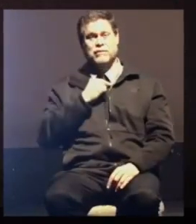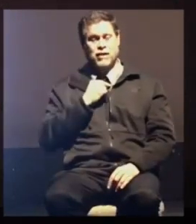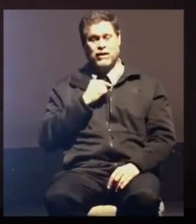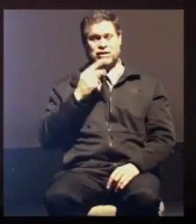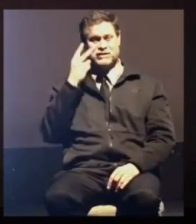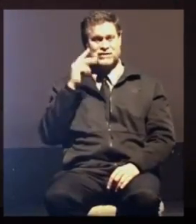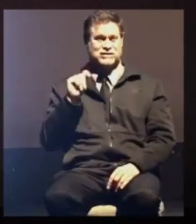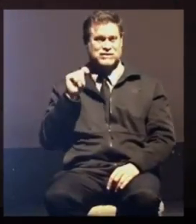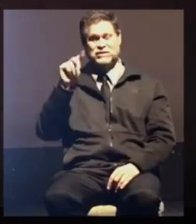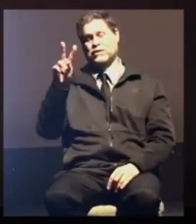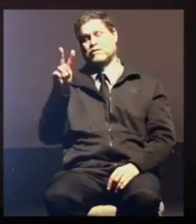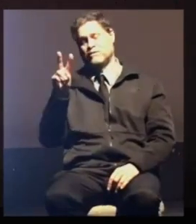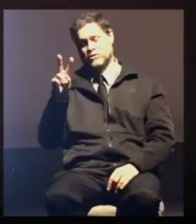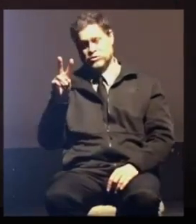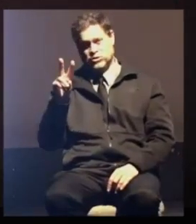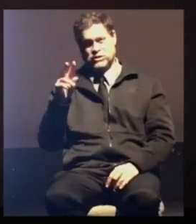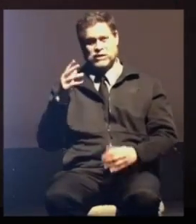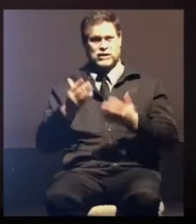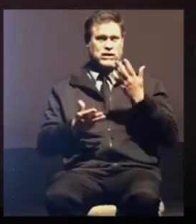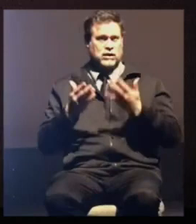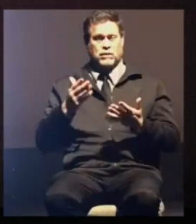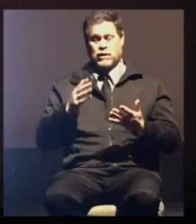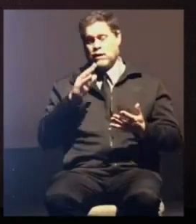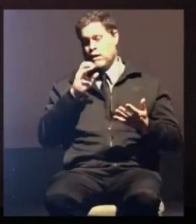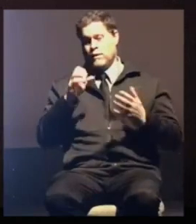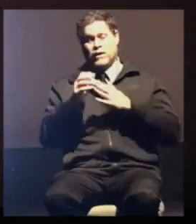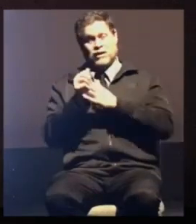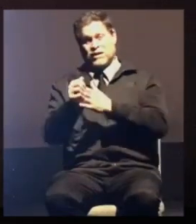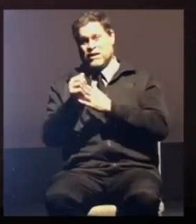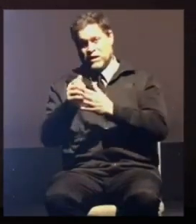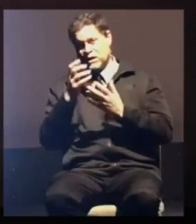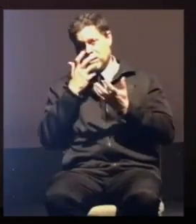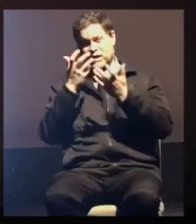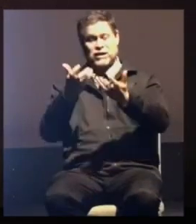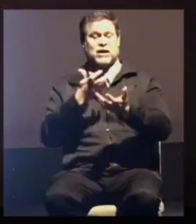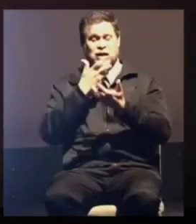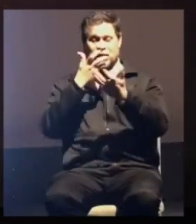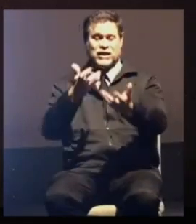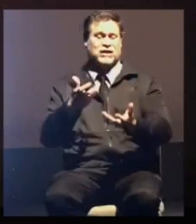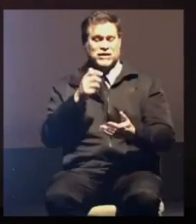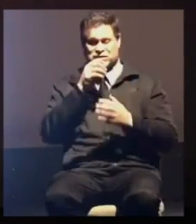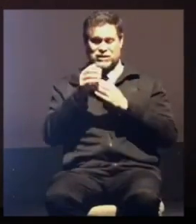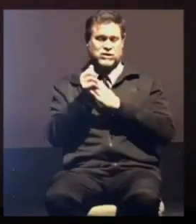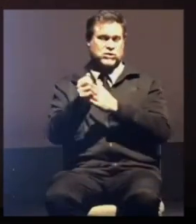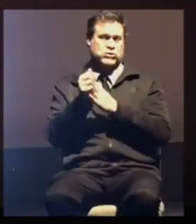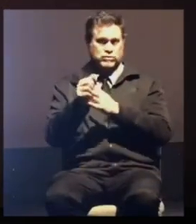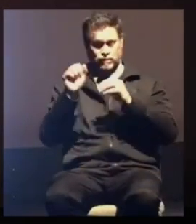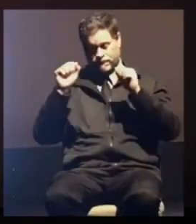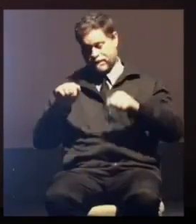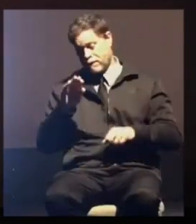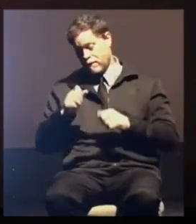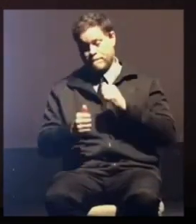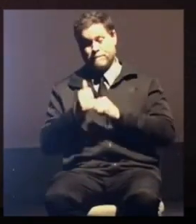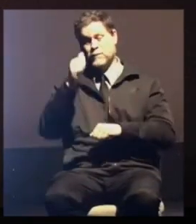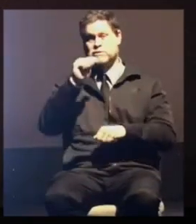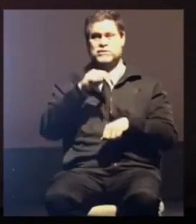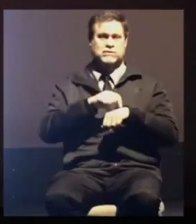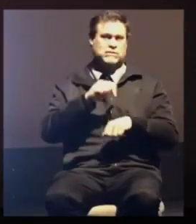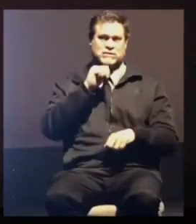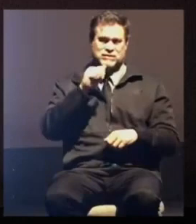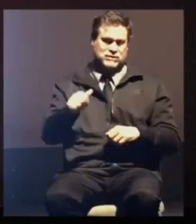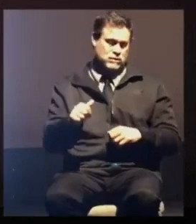a television camera. He may not be a leader. Yelling is leadership. It can be, but most of the time it's